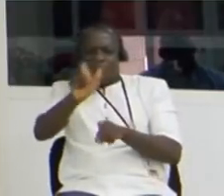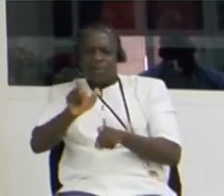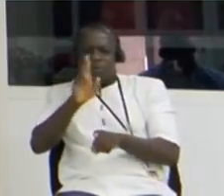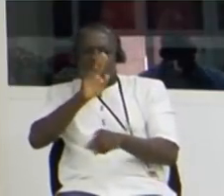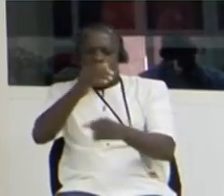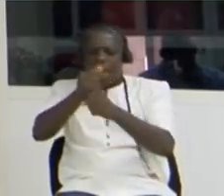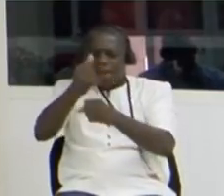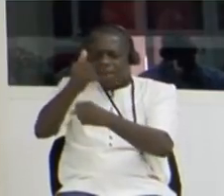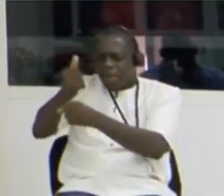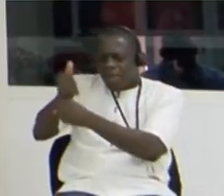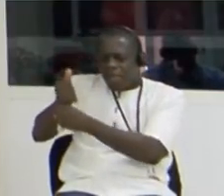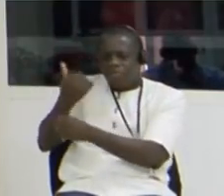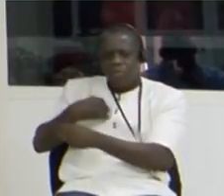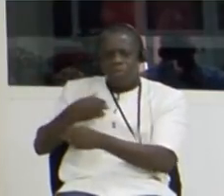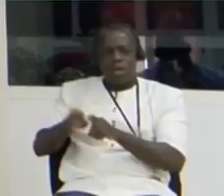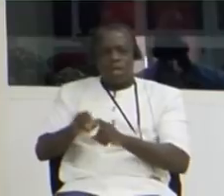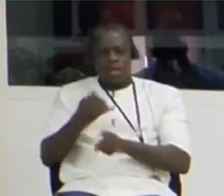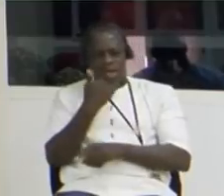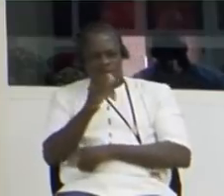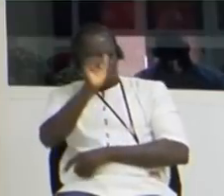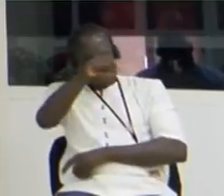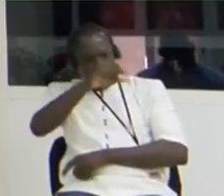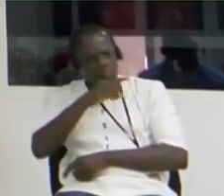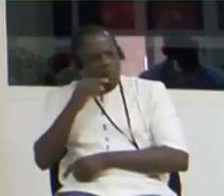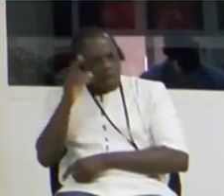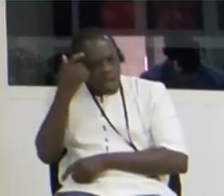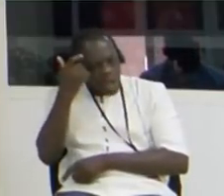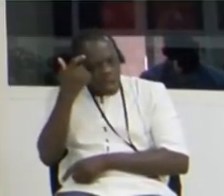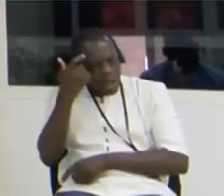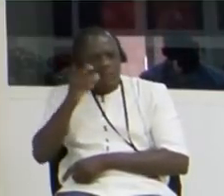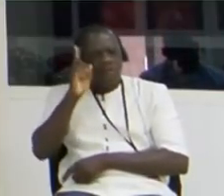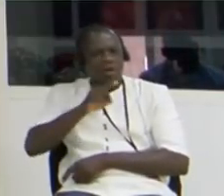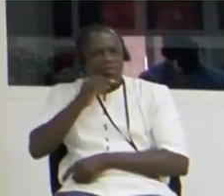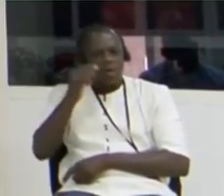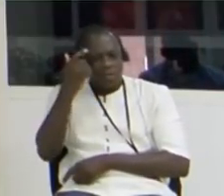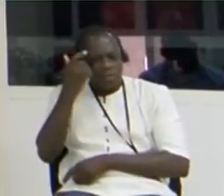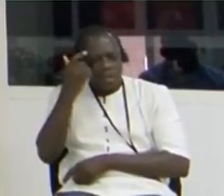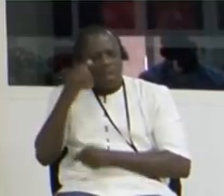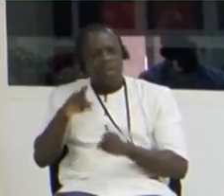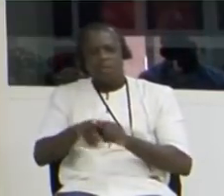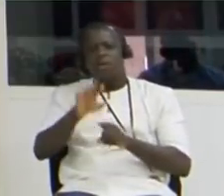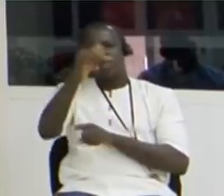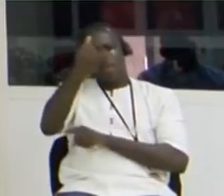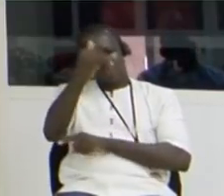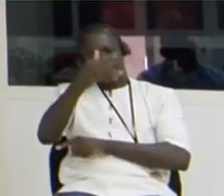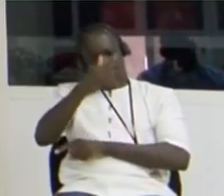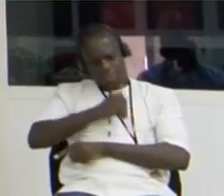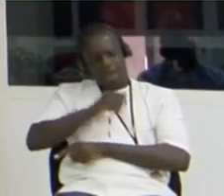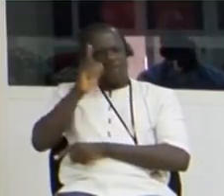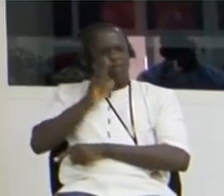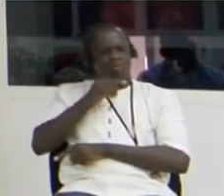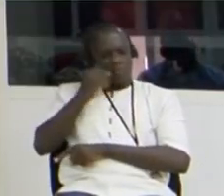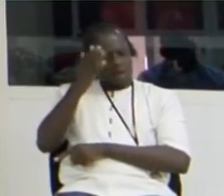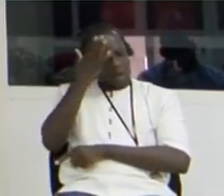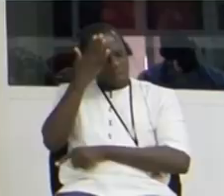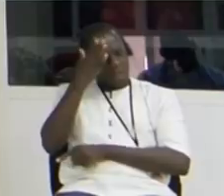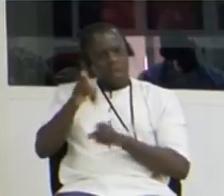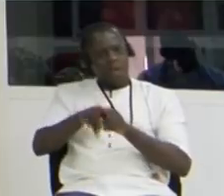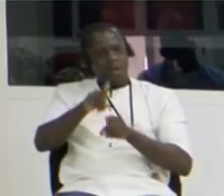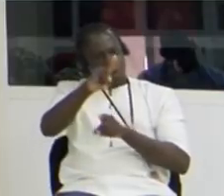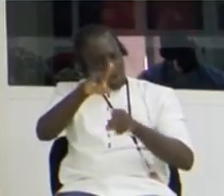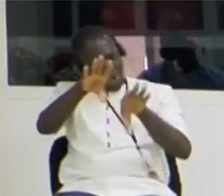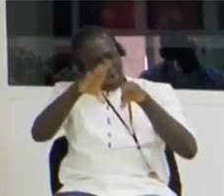I will ask them, is your mom aware? Are your parents aware? And they say, yes, my parents are aware. I say, okay, are you